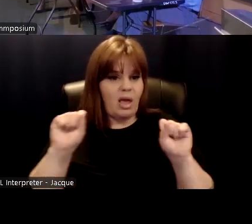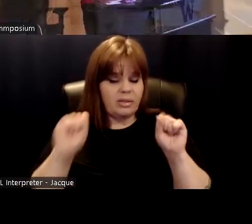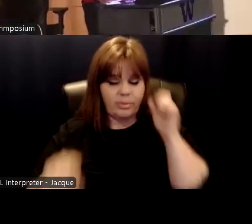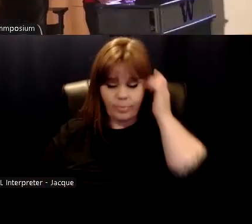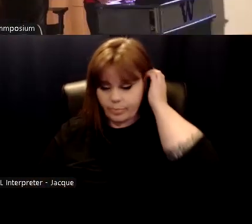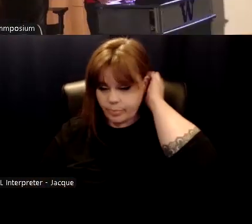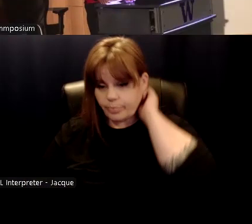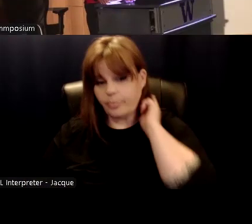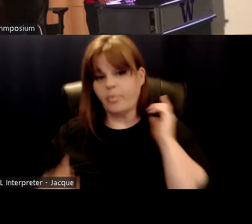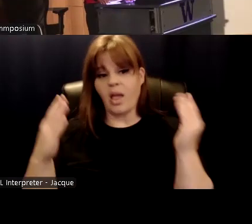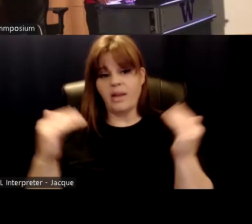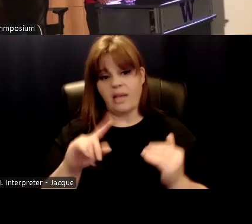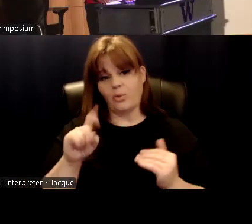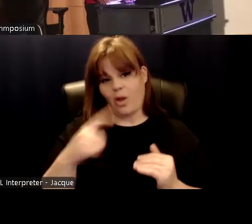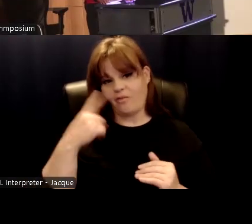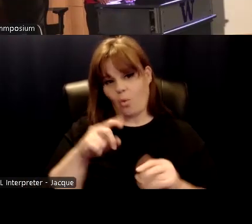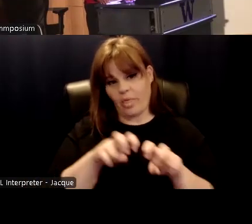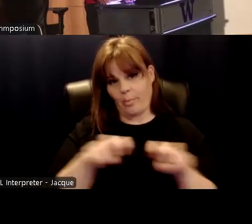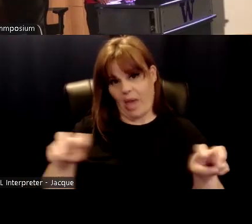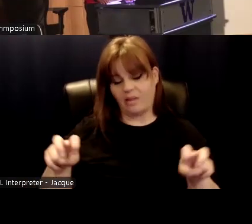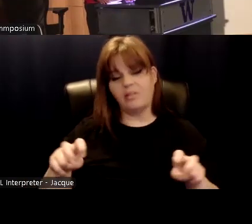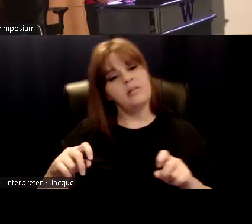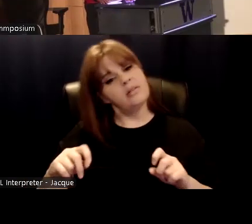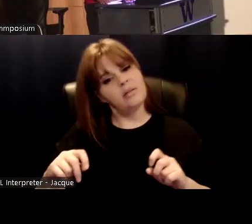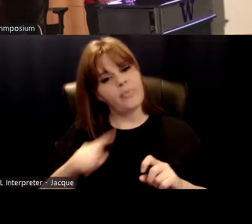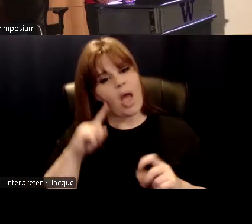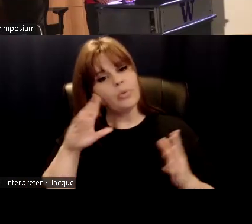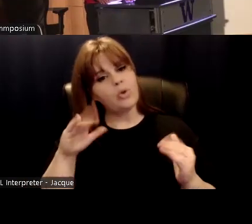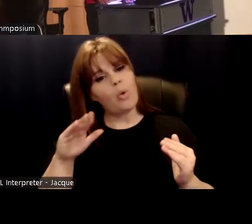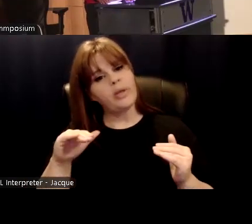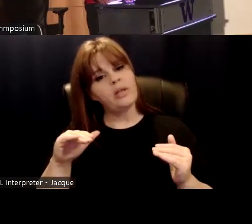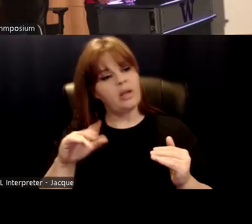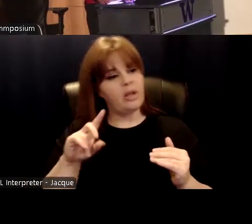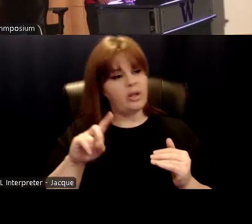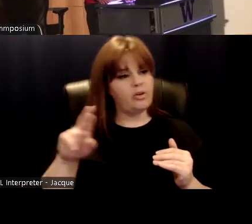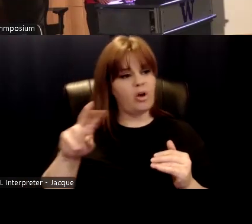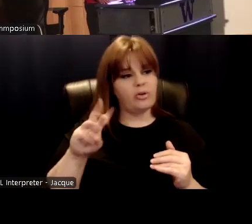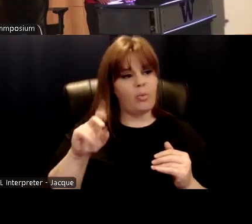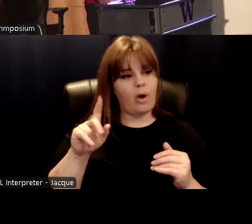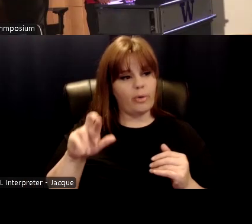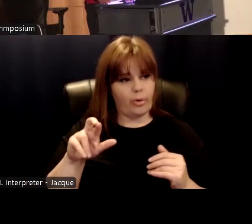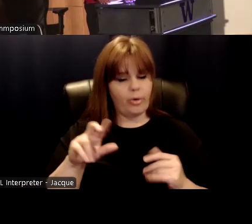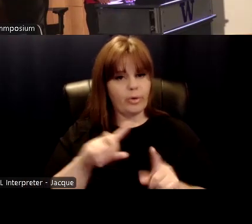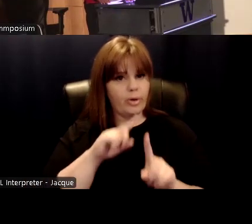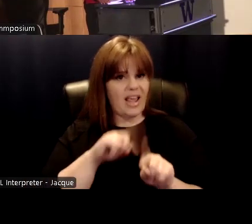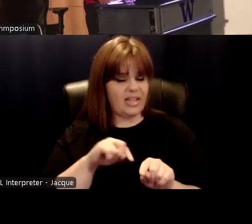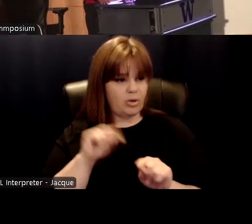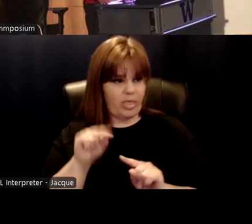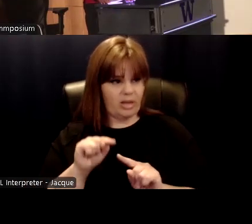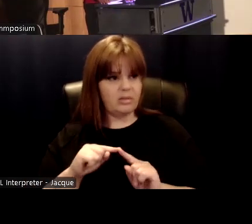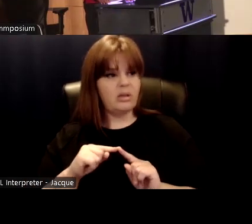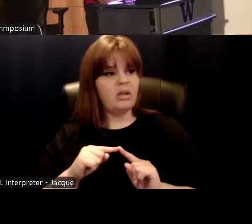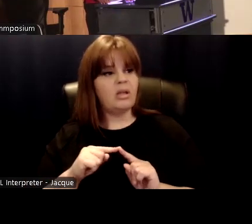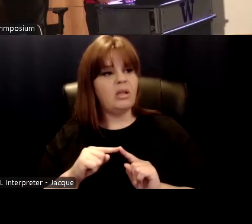The next question is actually for the panel, but I was hoping, Dr. Walker, can you take this one? Can you